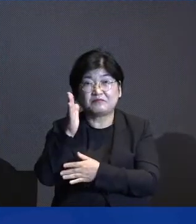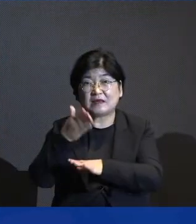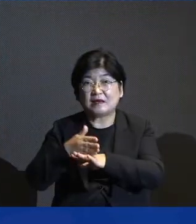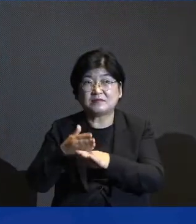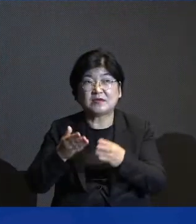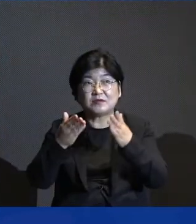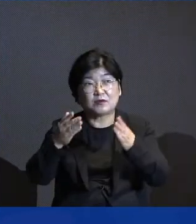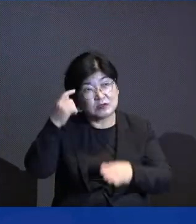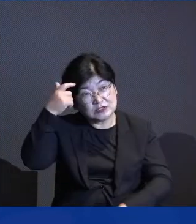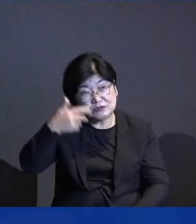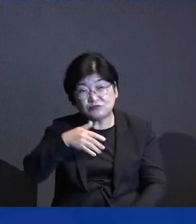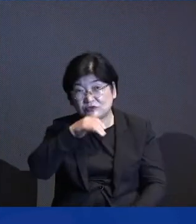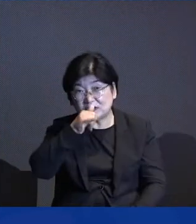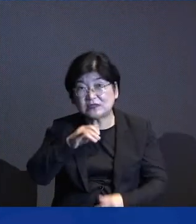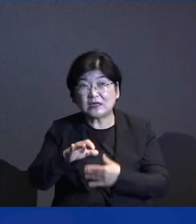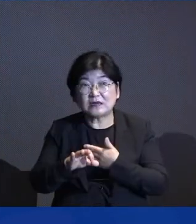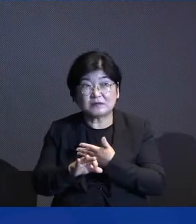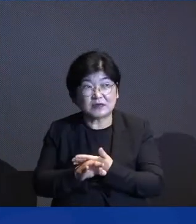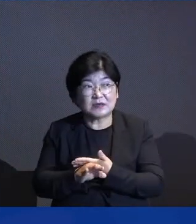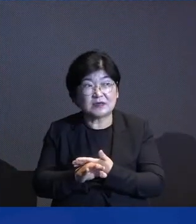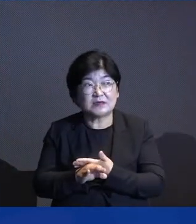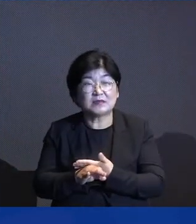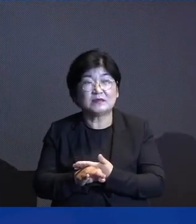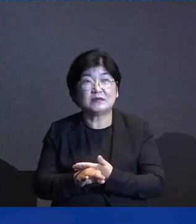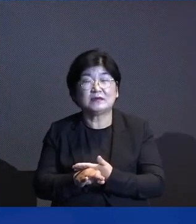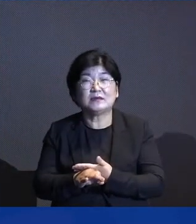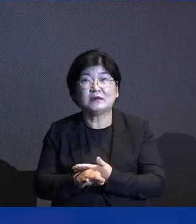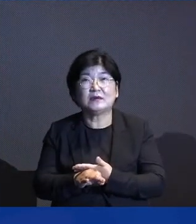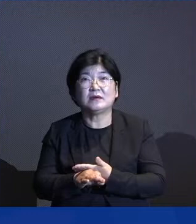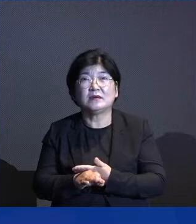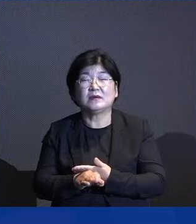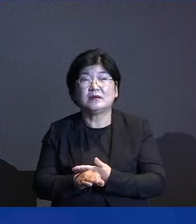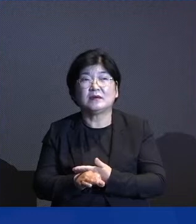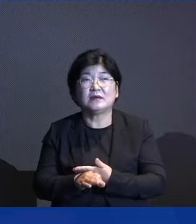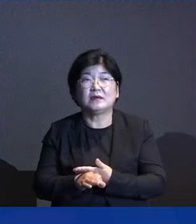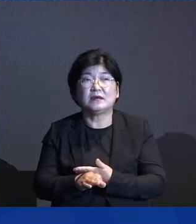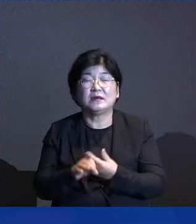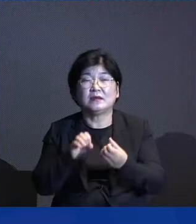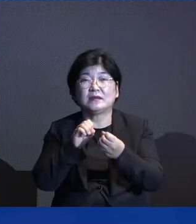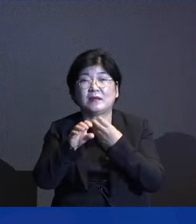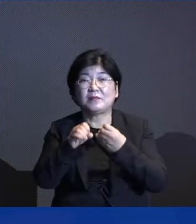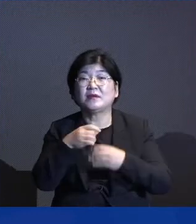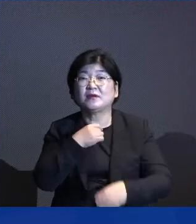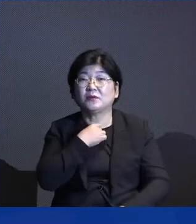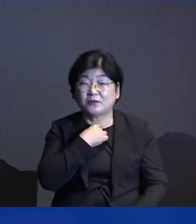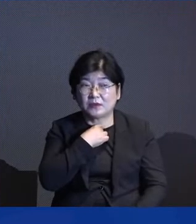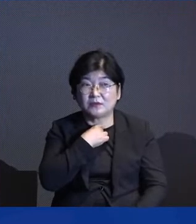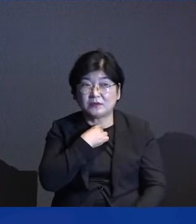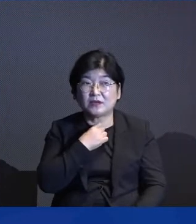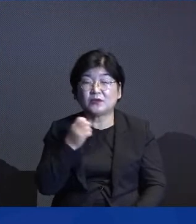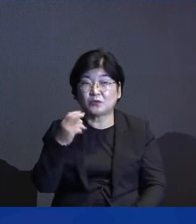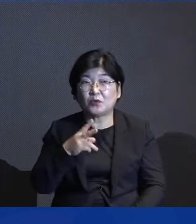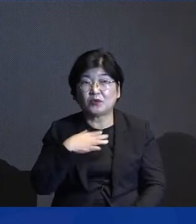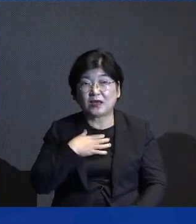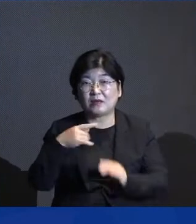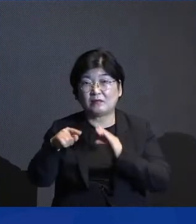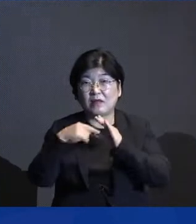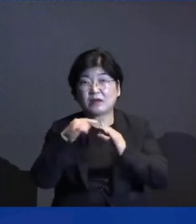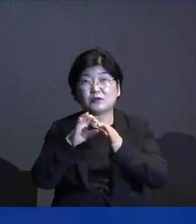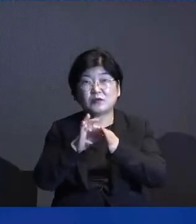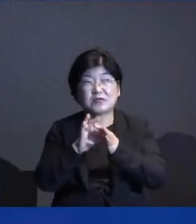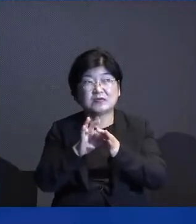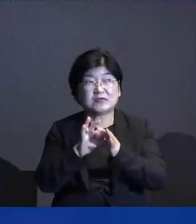comments, please ask questions now, or please contact me at this email address. Thank you so